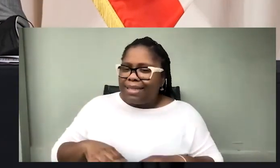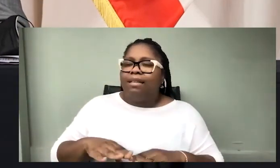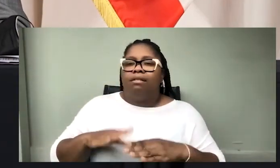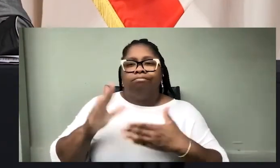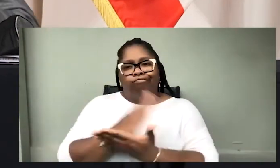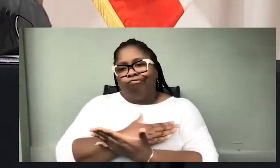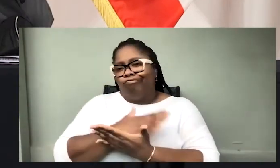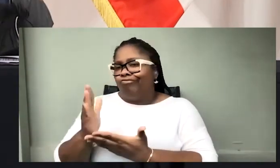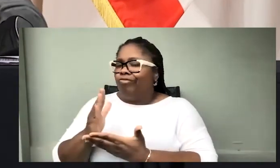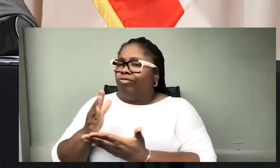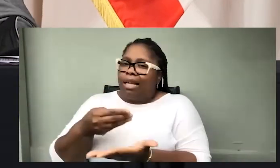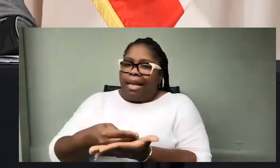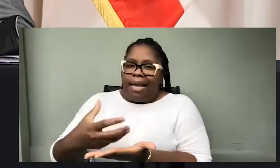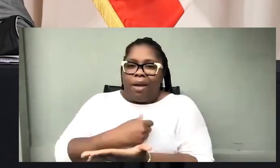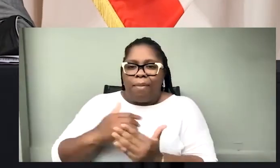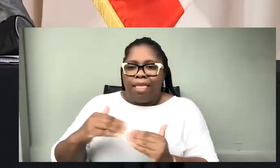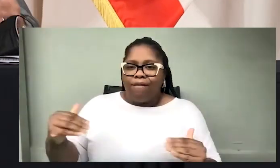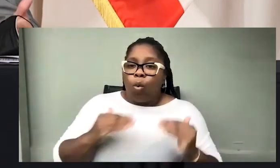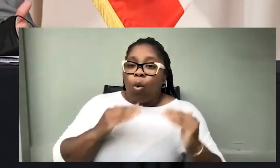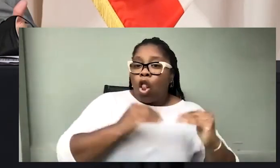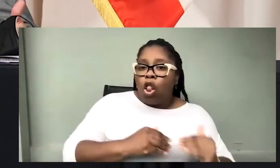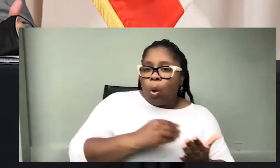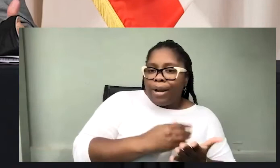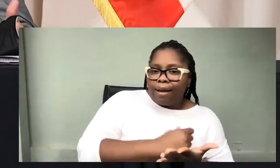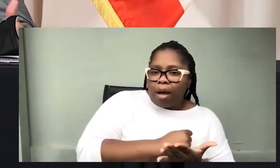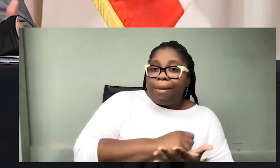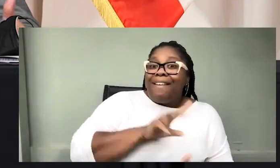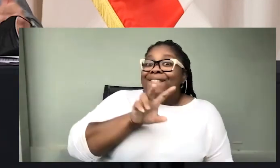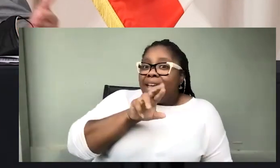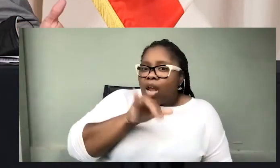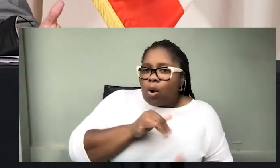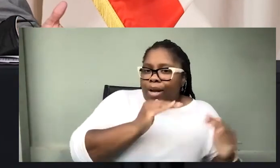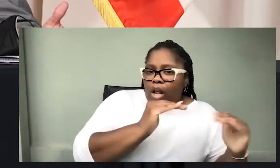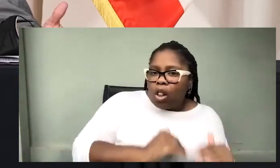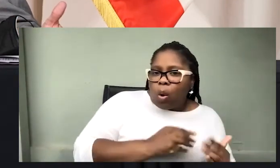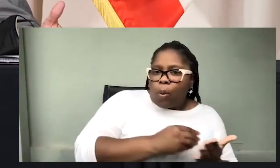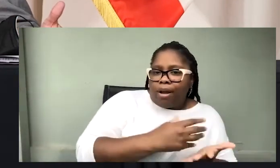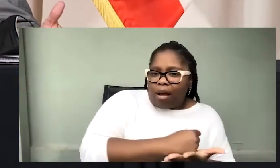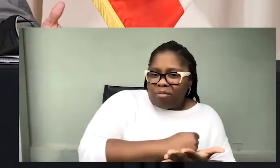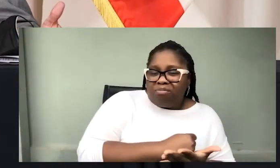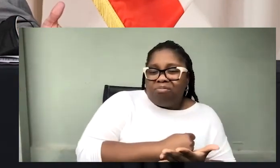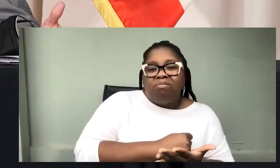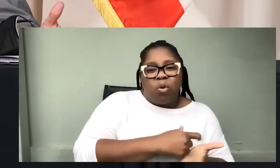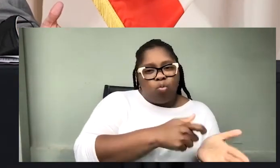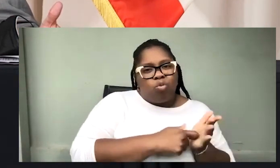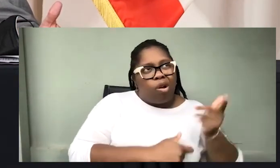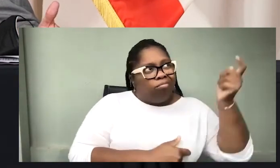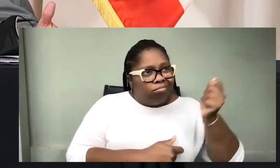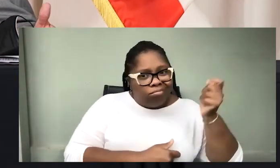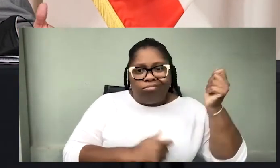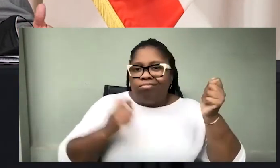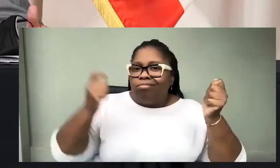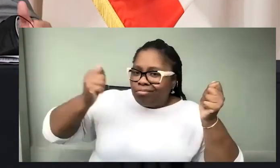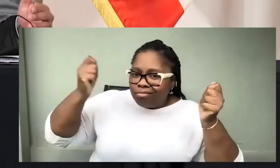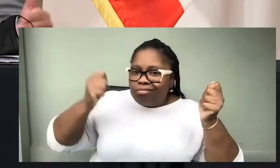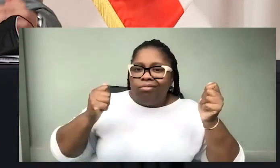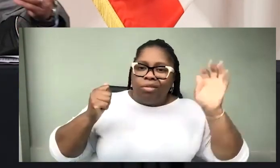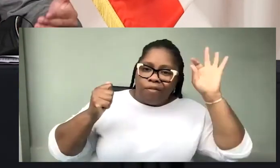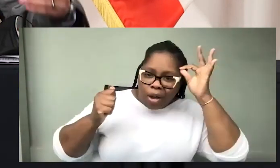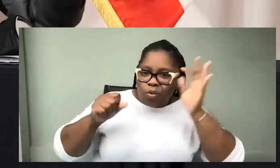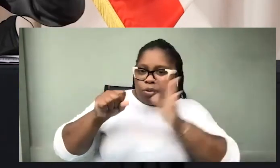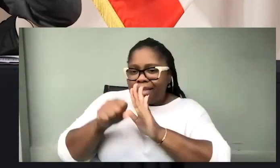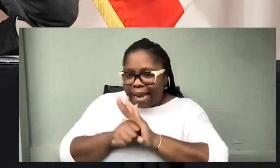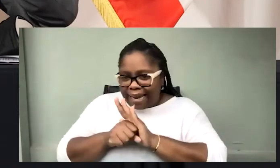levels. We need low-income housing and very low-income housing, which requires deep subsidies typically from the state and federal governments. But we also